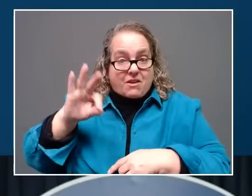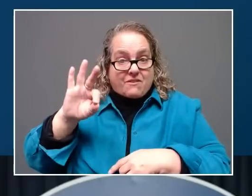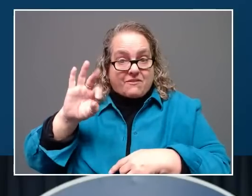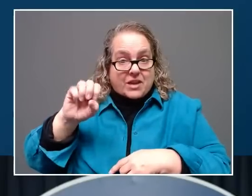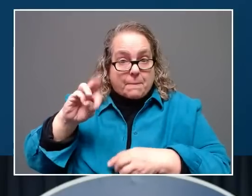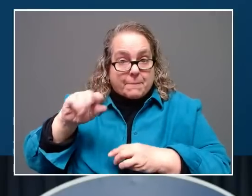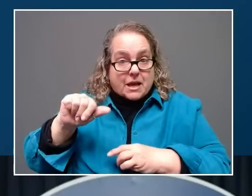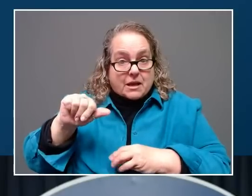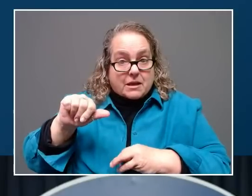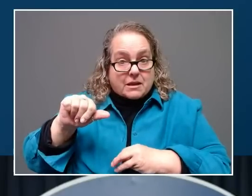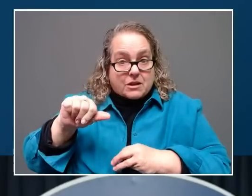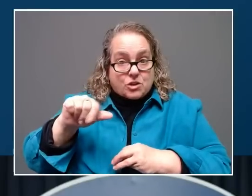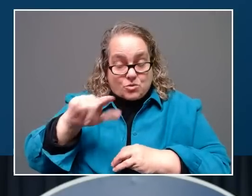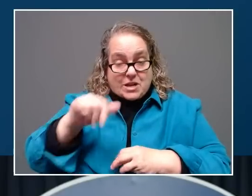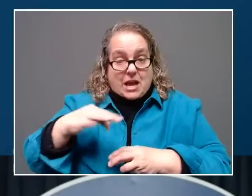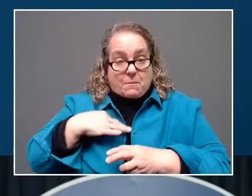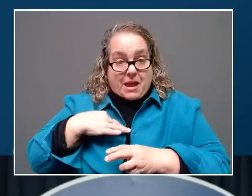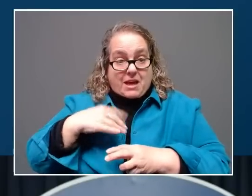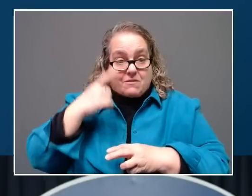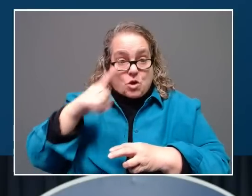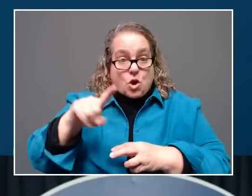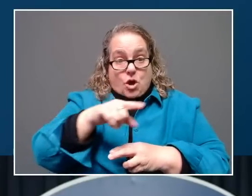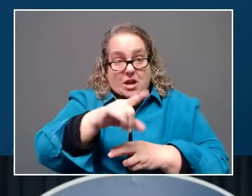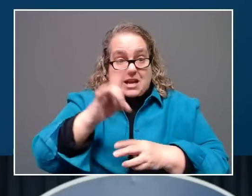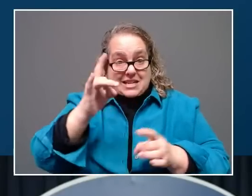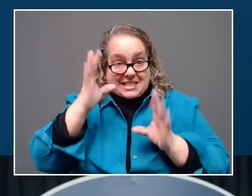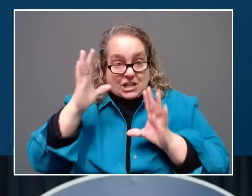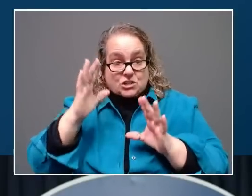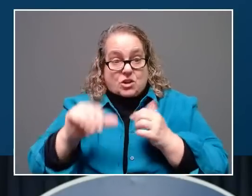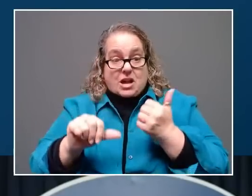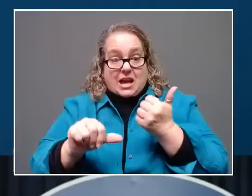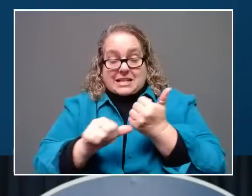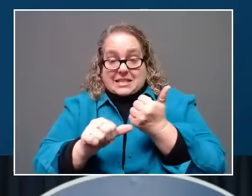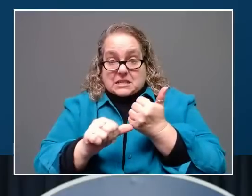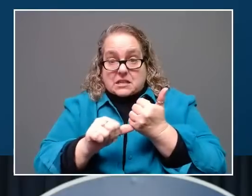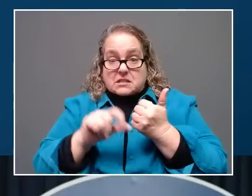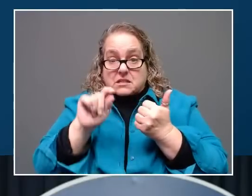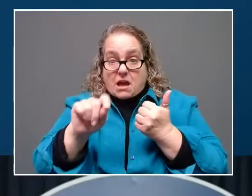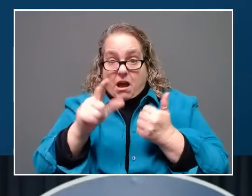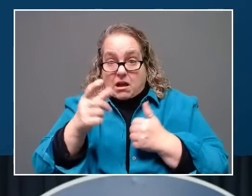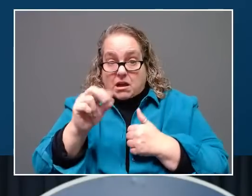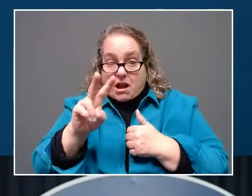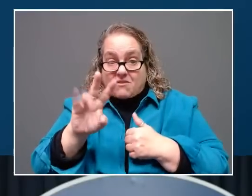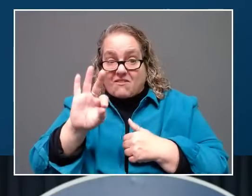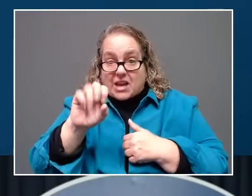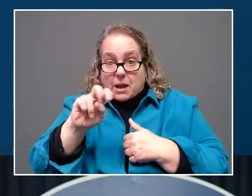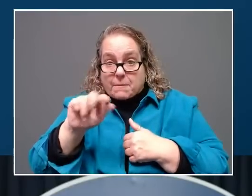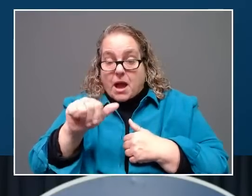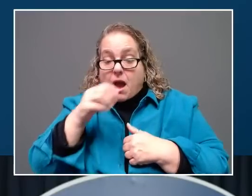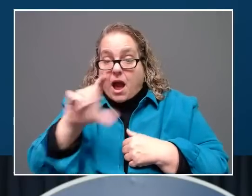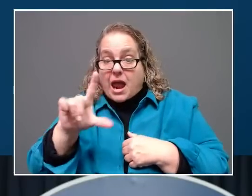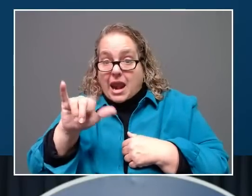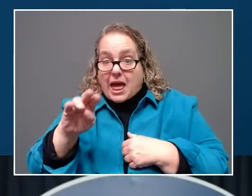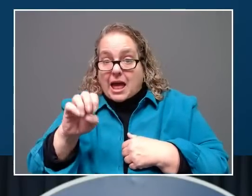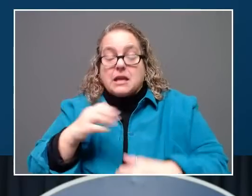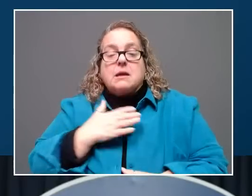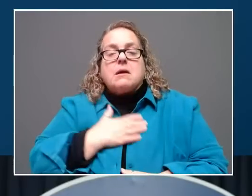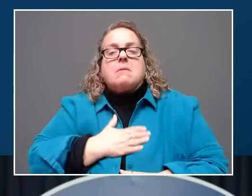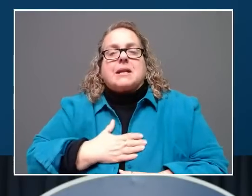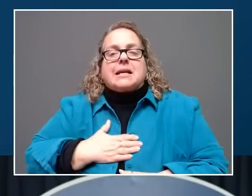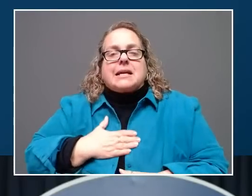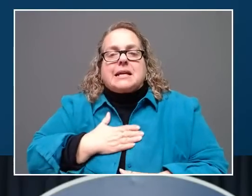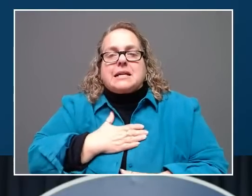to disasterassistance.gov, by calling the FEMA hotline. Just please file a